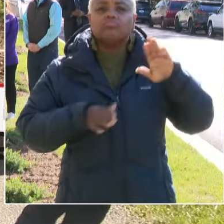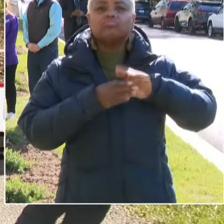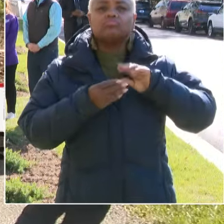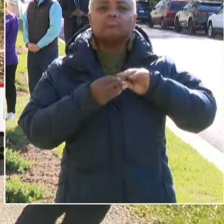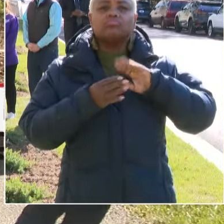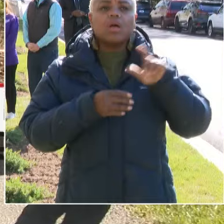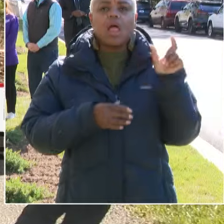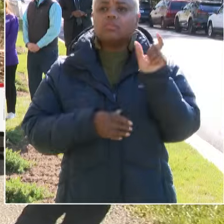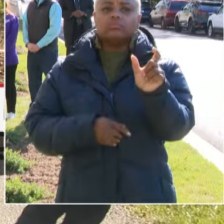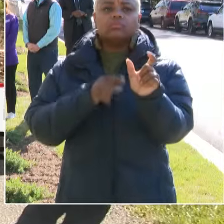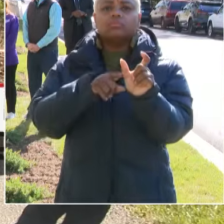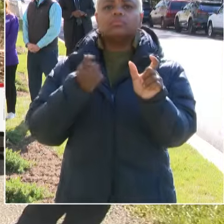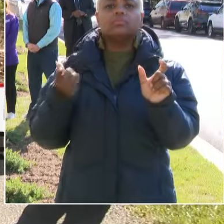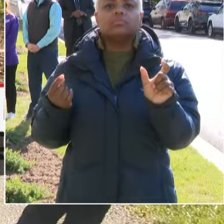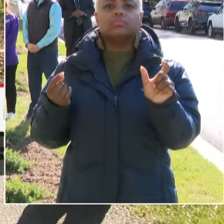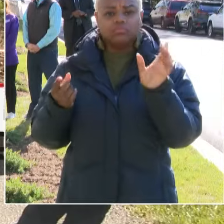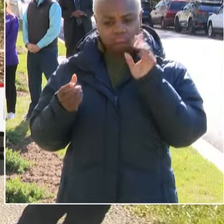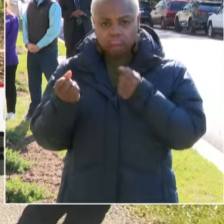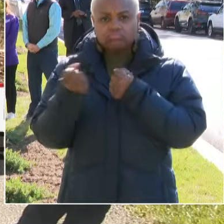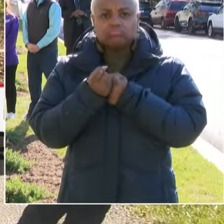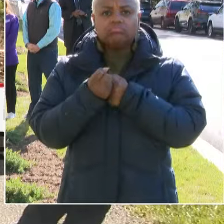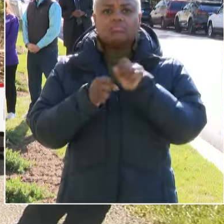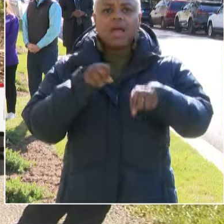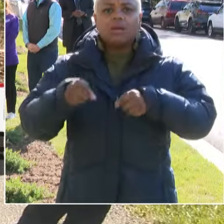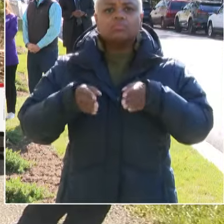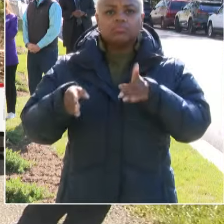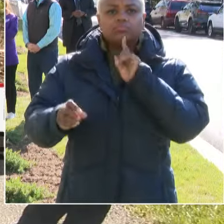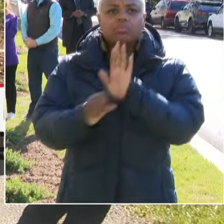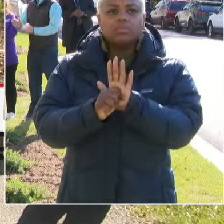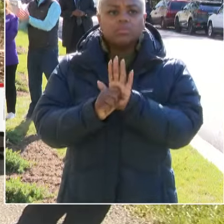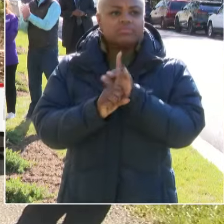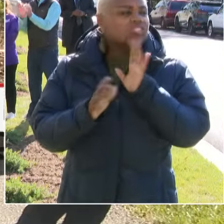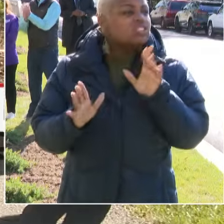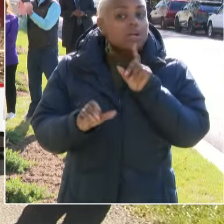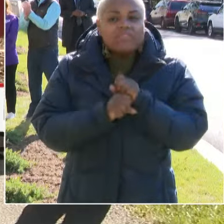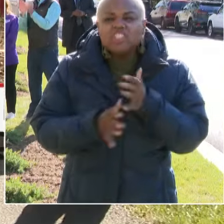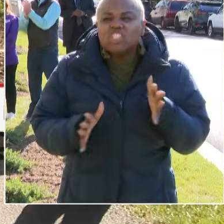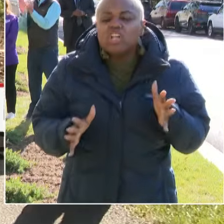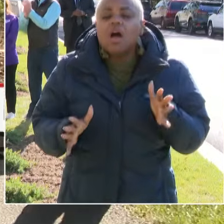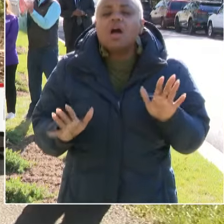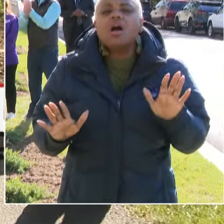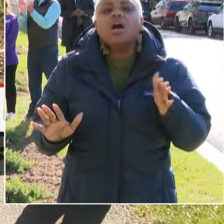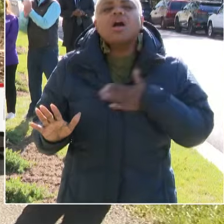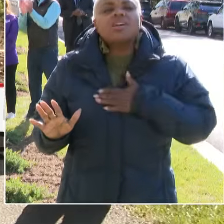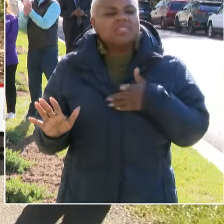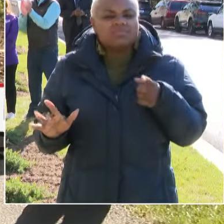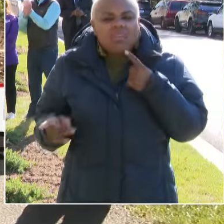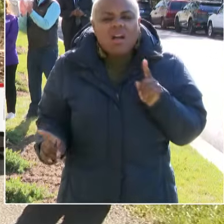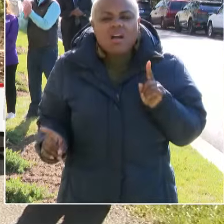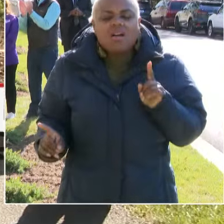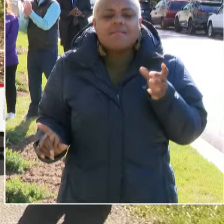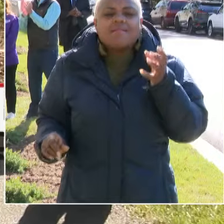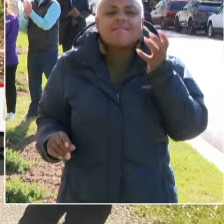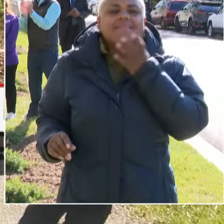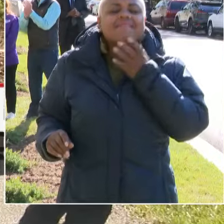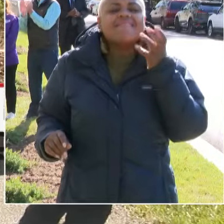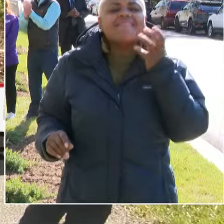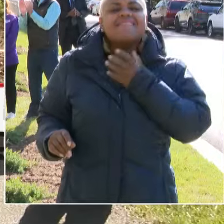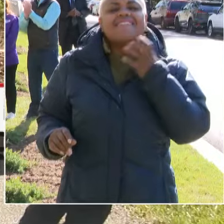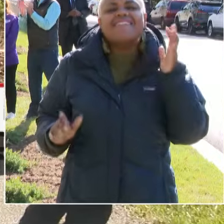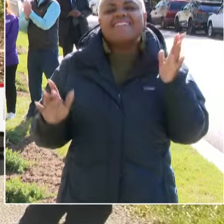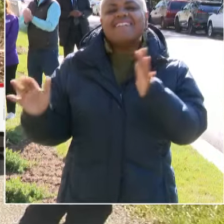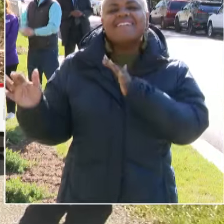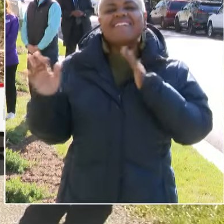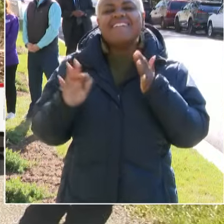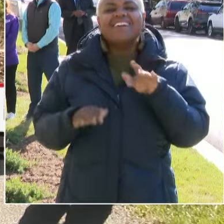to doing this and has done it. This is so different than any other city in the United